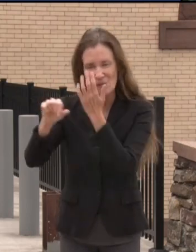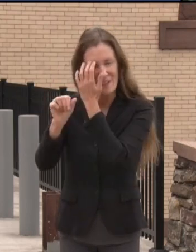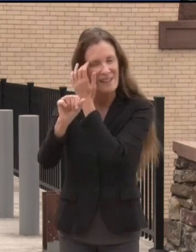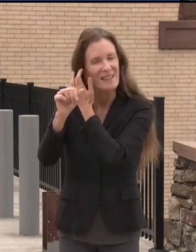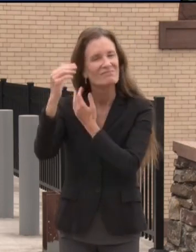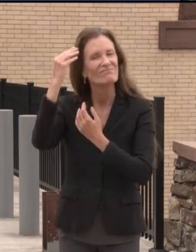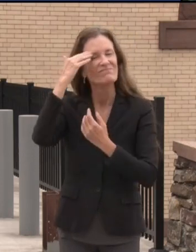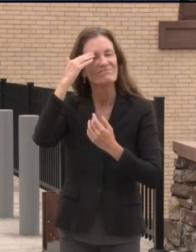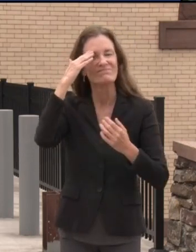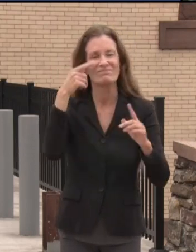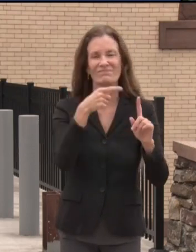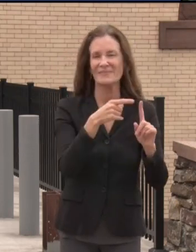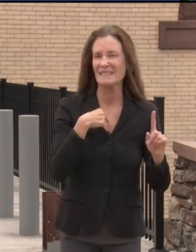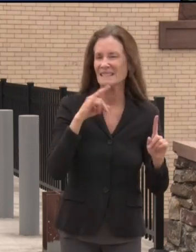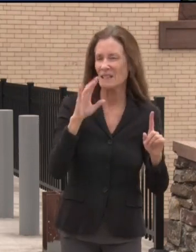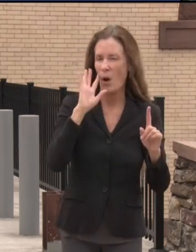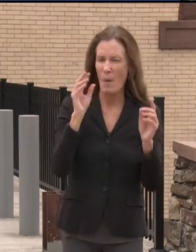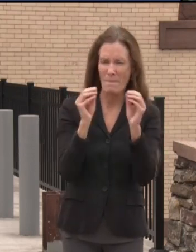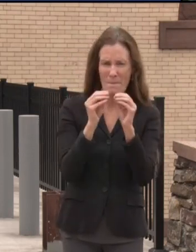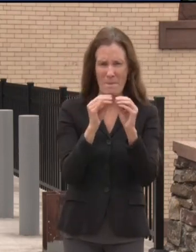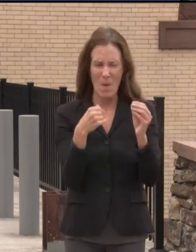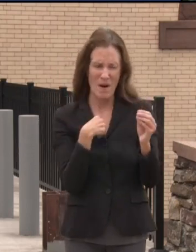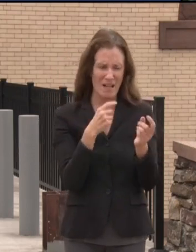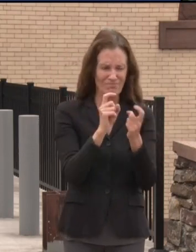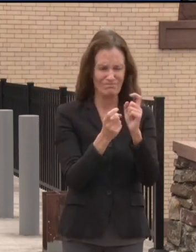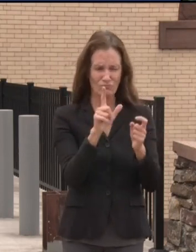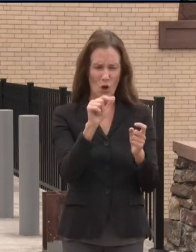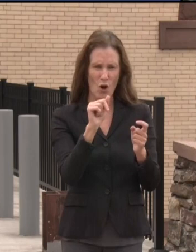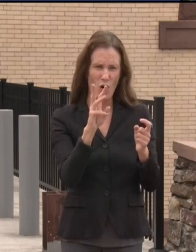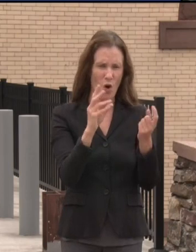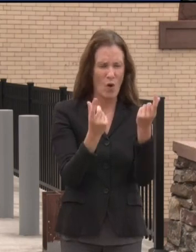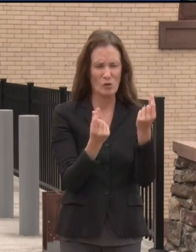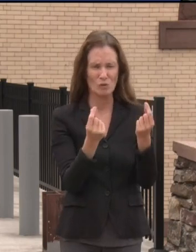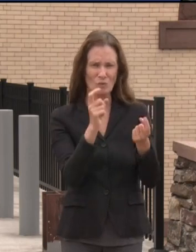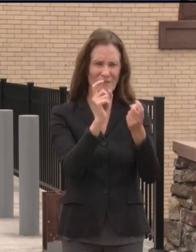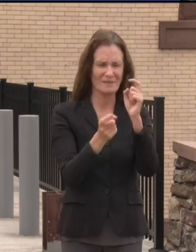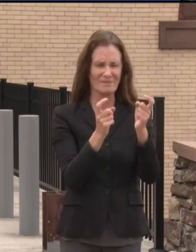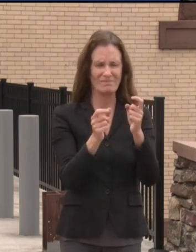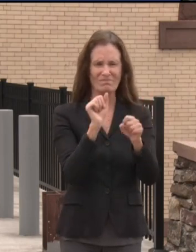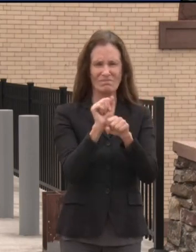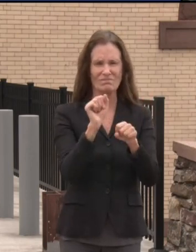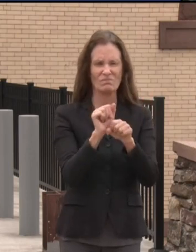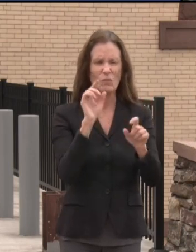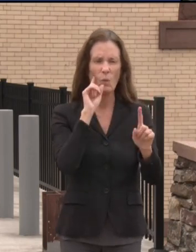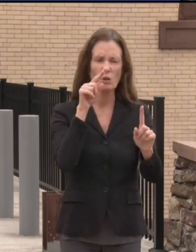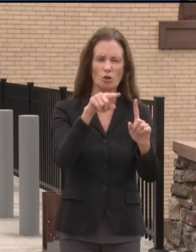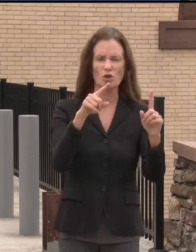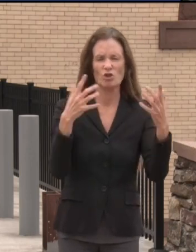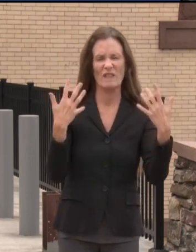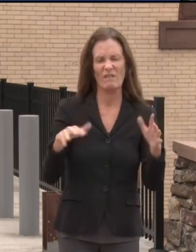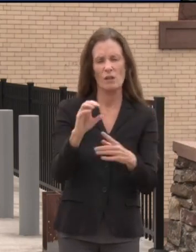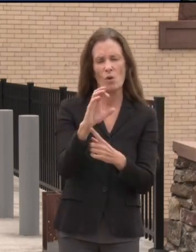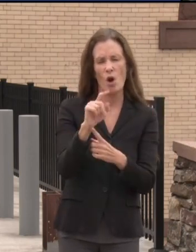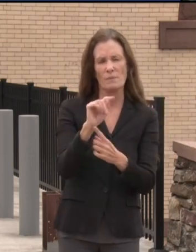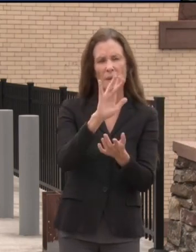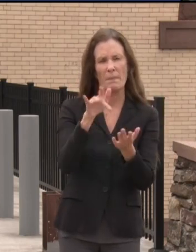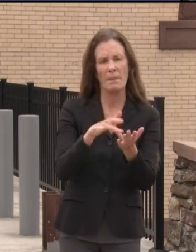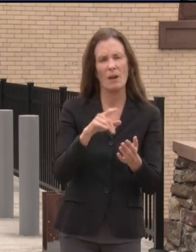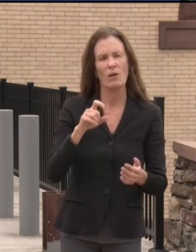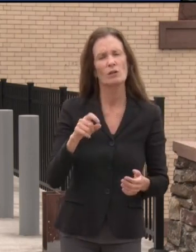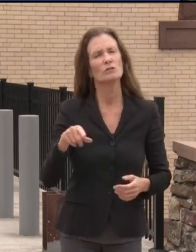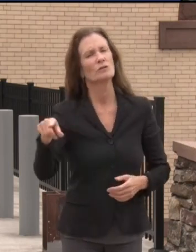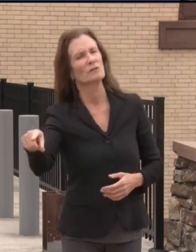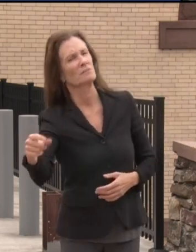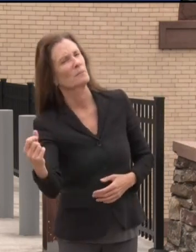So the specifics of it still have yet to be worked out, but I think I want to be as expansive as I possibly can. Because, I mean, right now it sounds like it's only